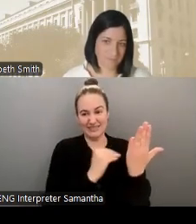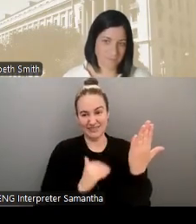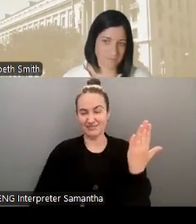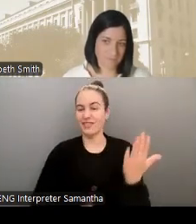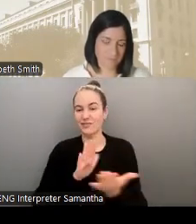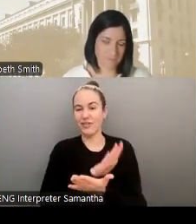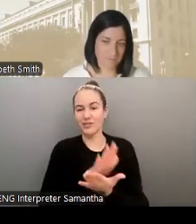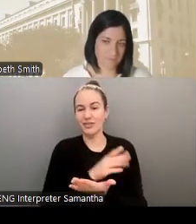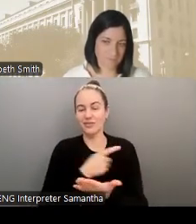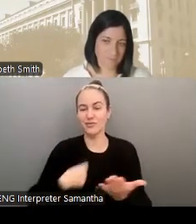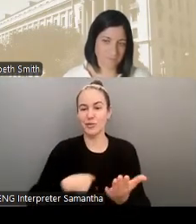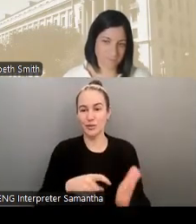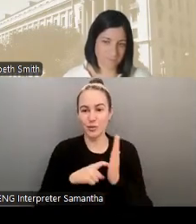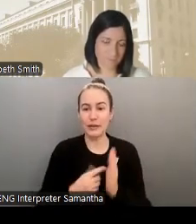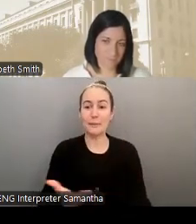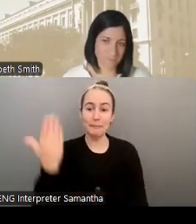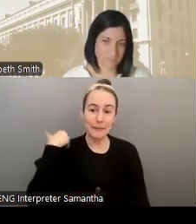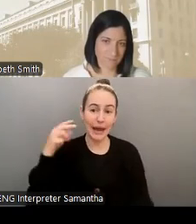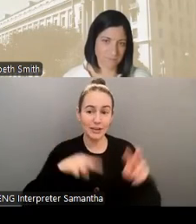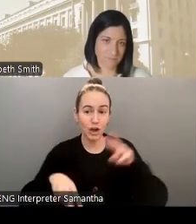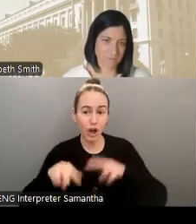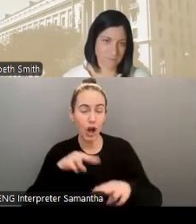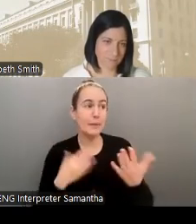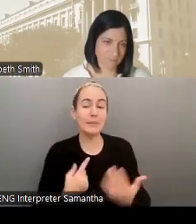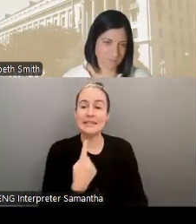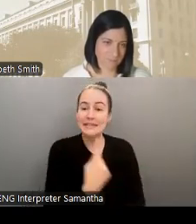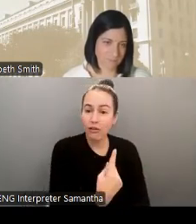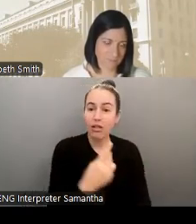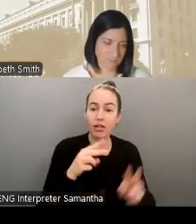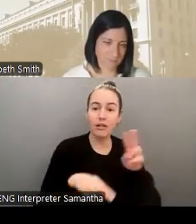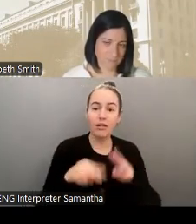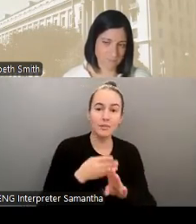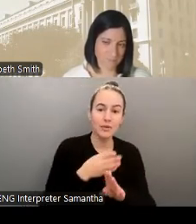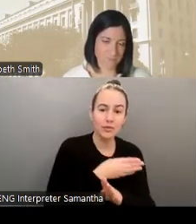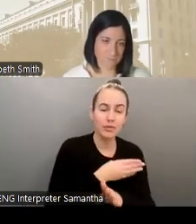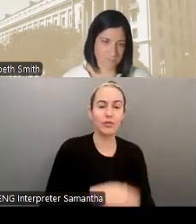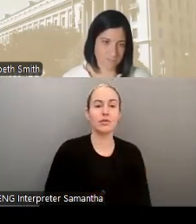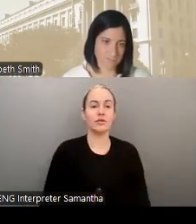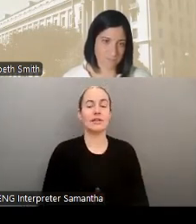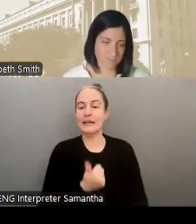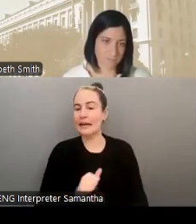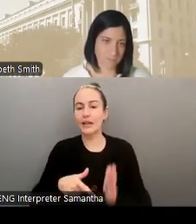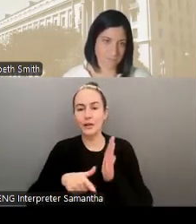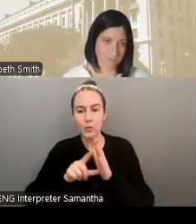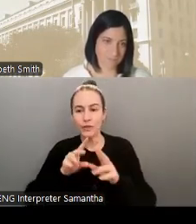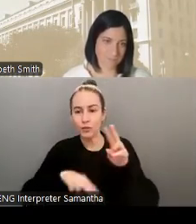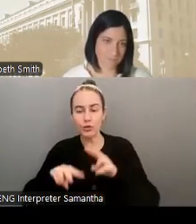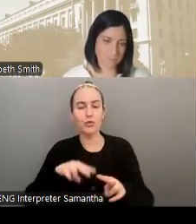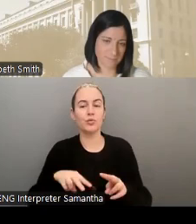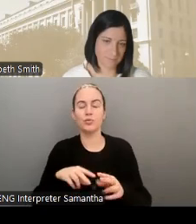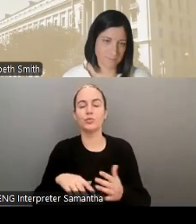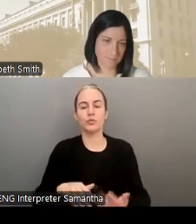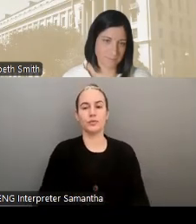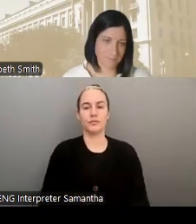It includes past audits, if you have a single audit, any previous reviews by anyone else. We kind of want to review that, but we do